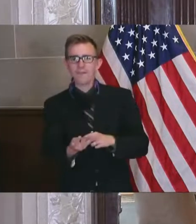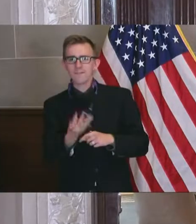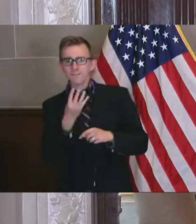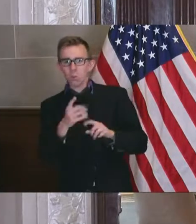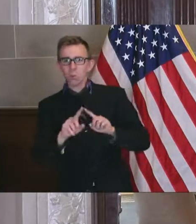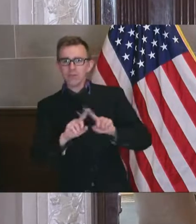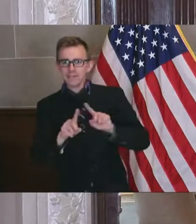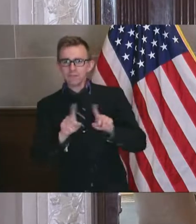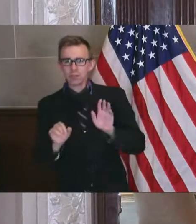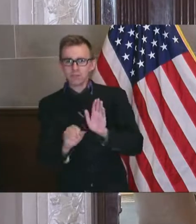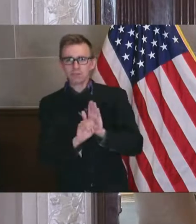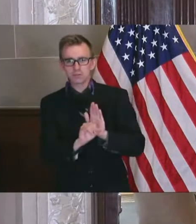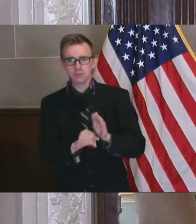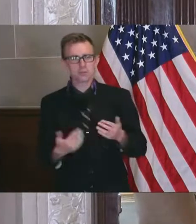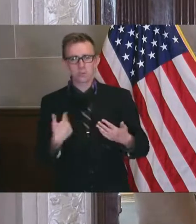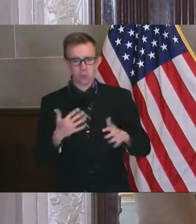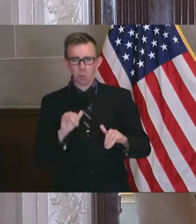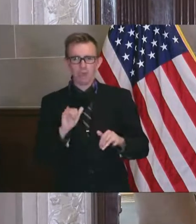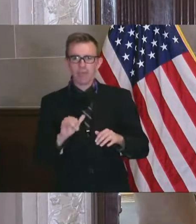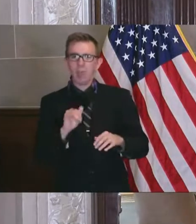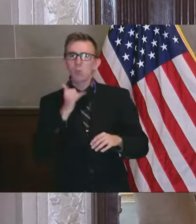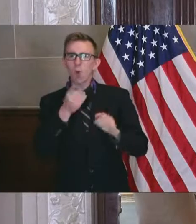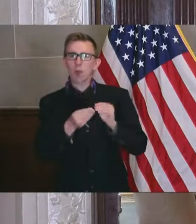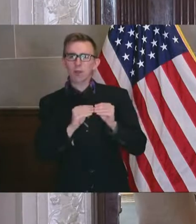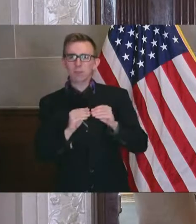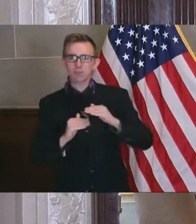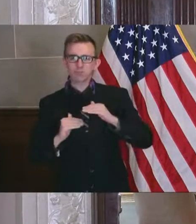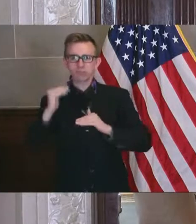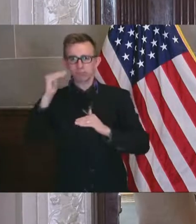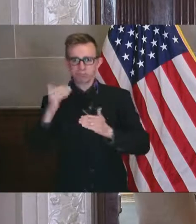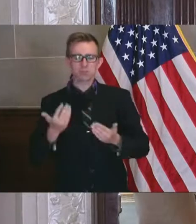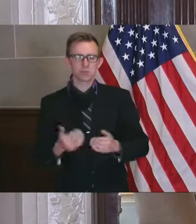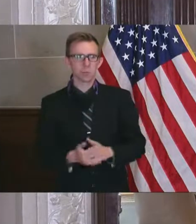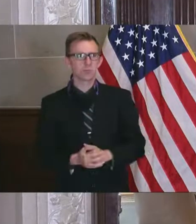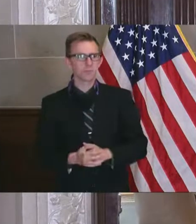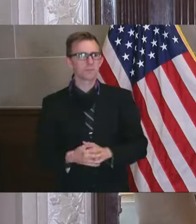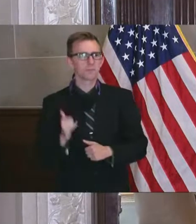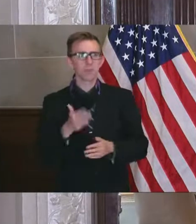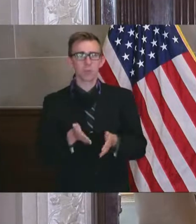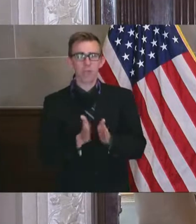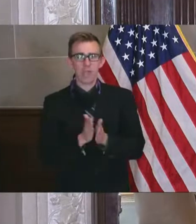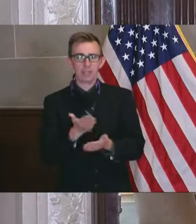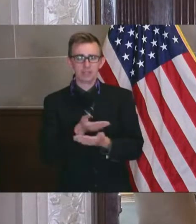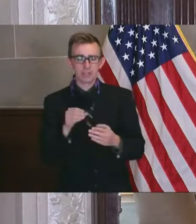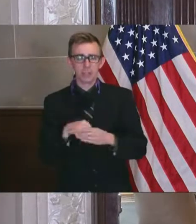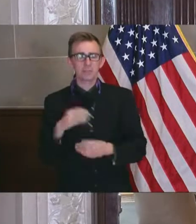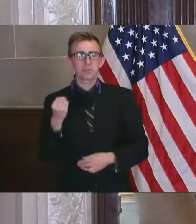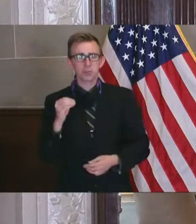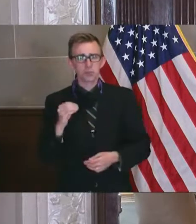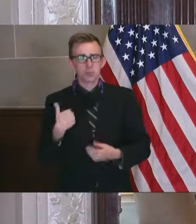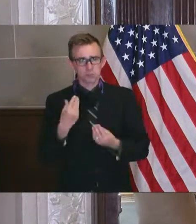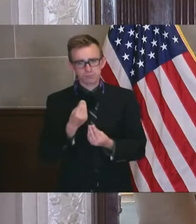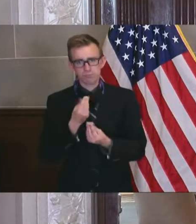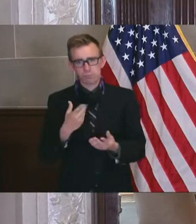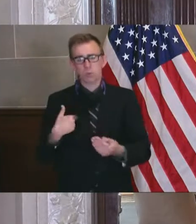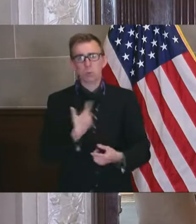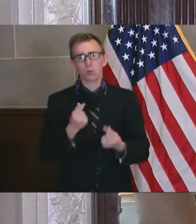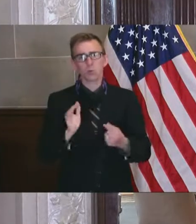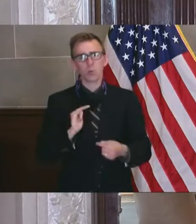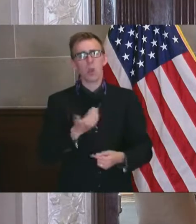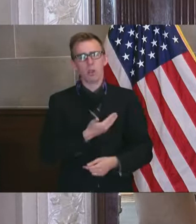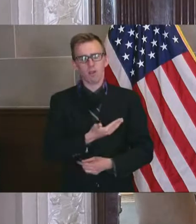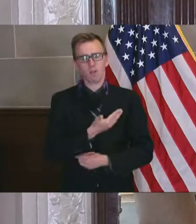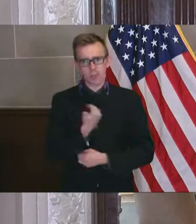that helps. So I guess what I would ask of the people in Missouri is to say that we are doing our very